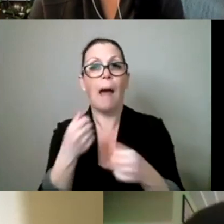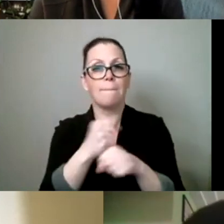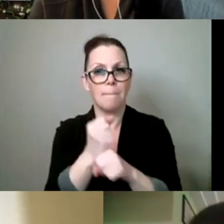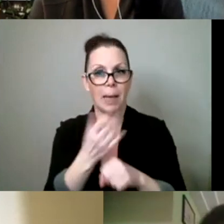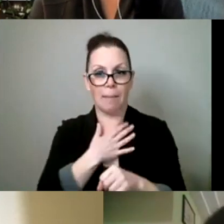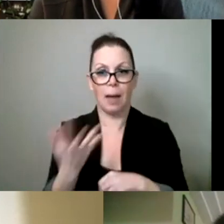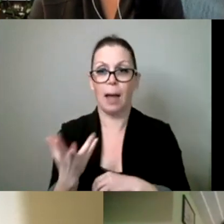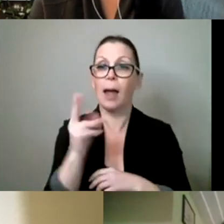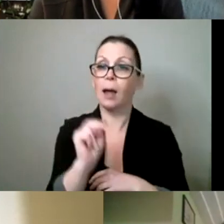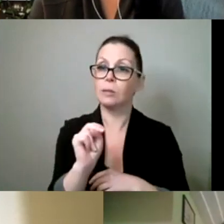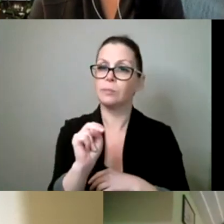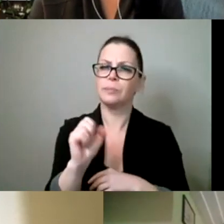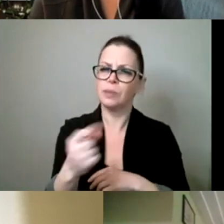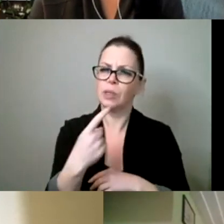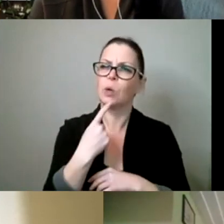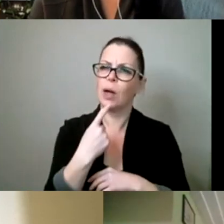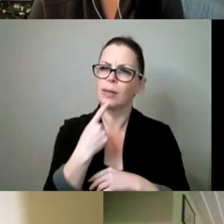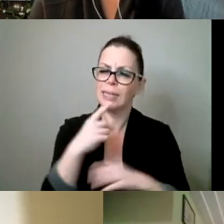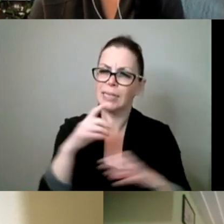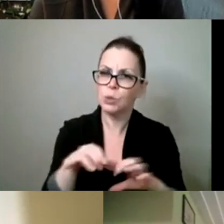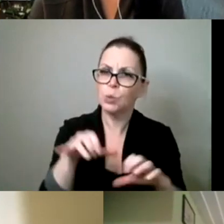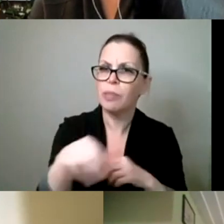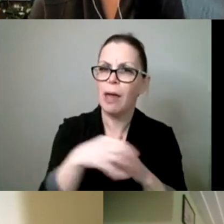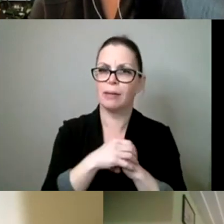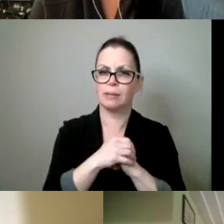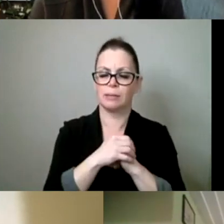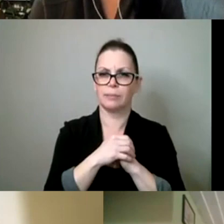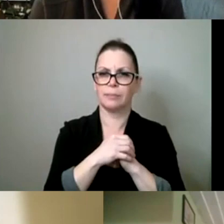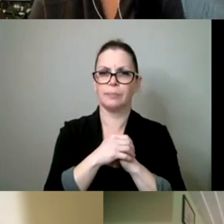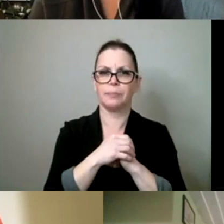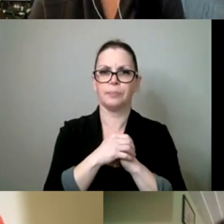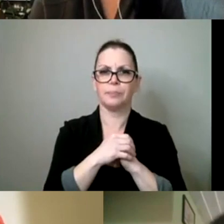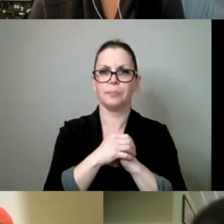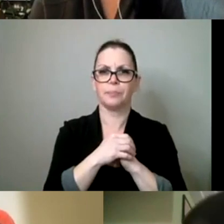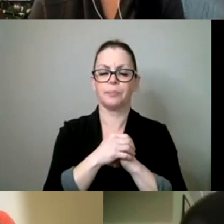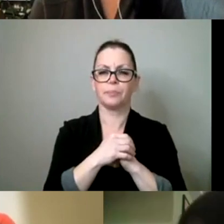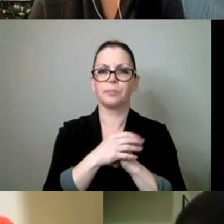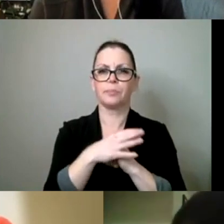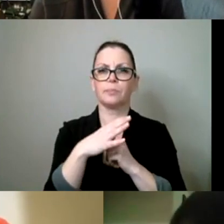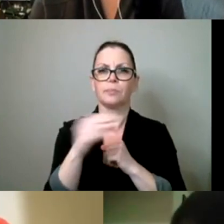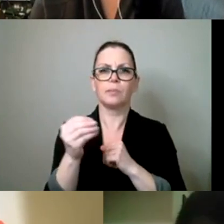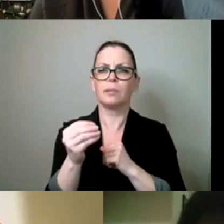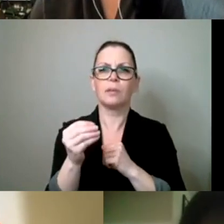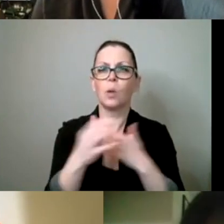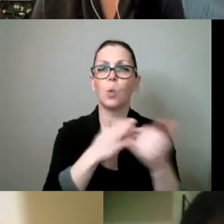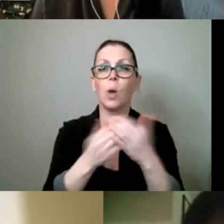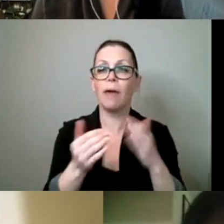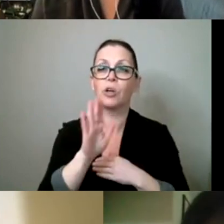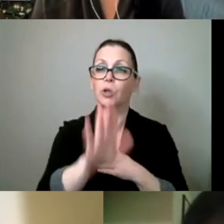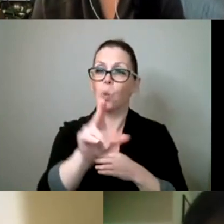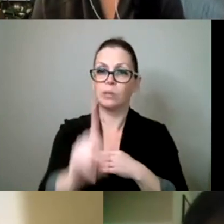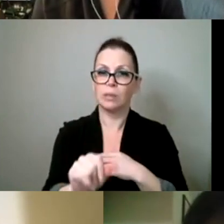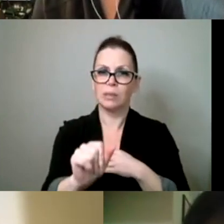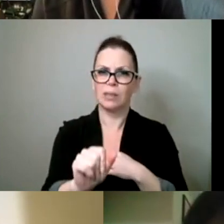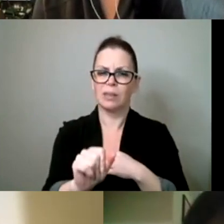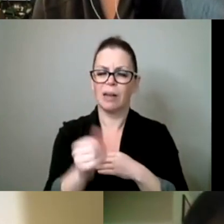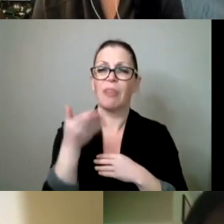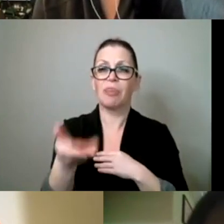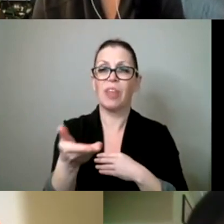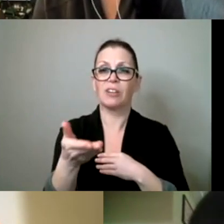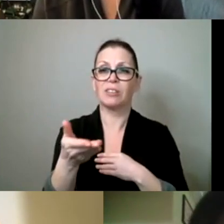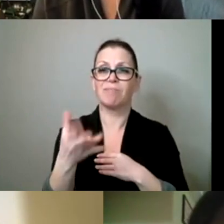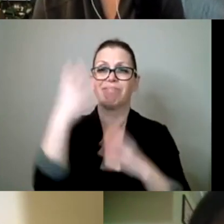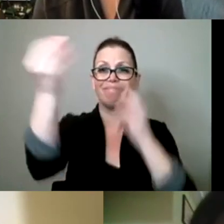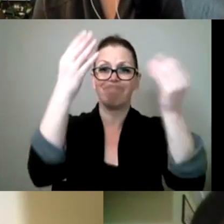So I say just lean into who you are and what the disability is, because there's a community out there